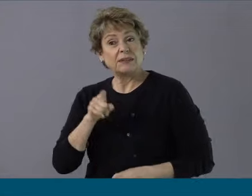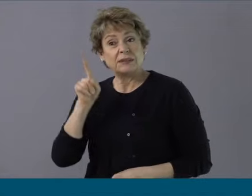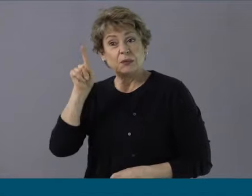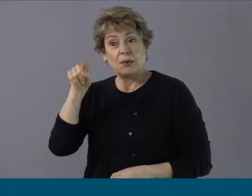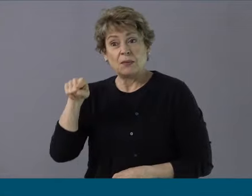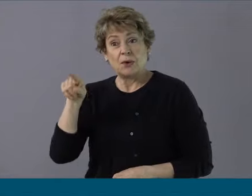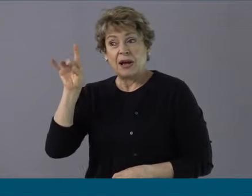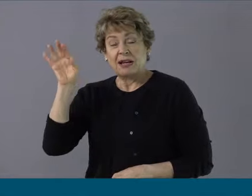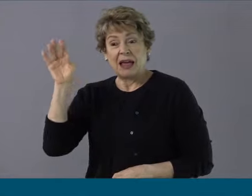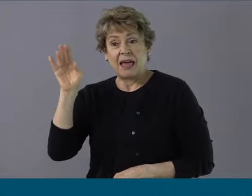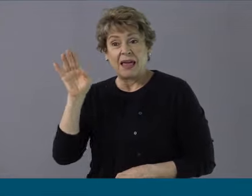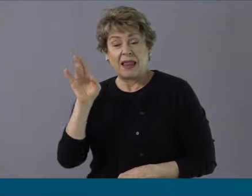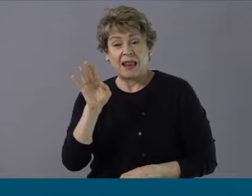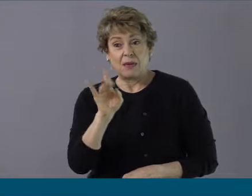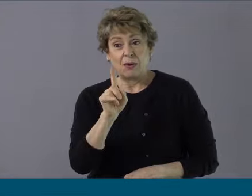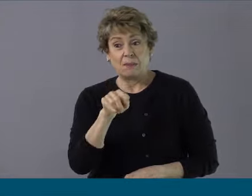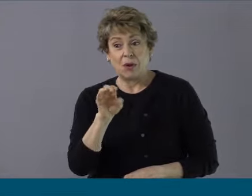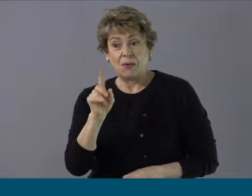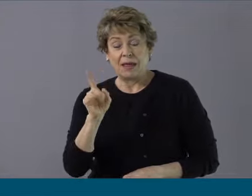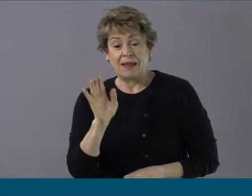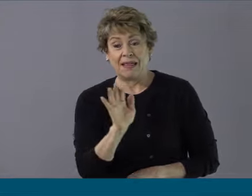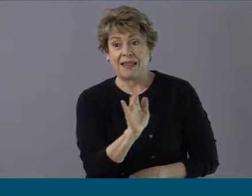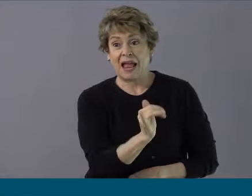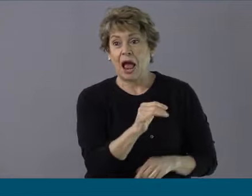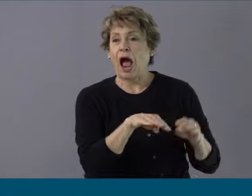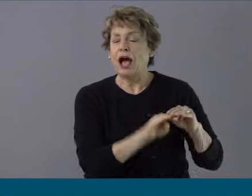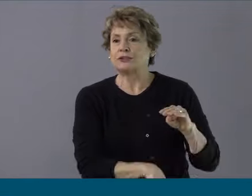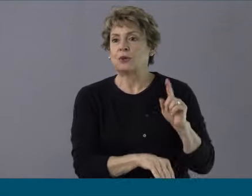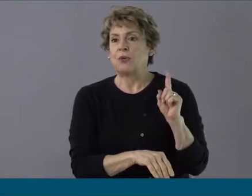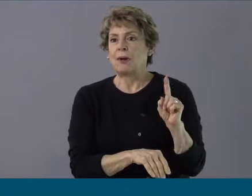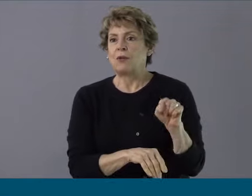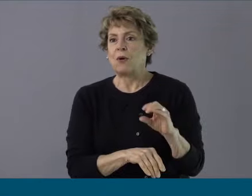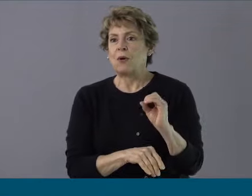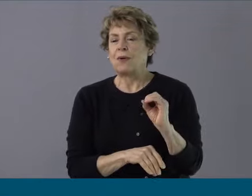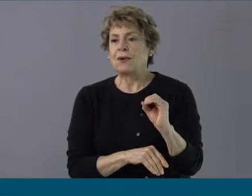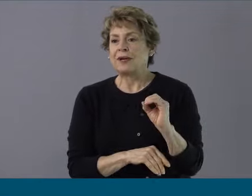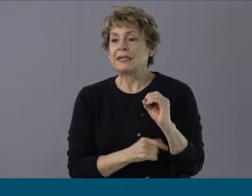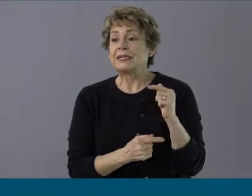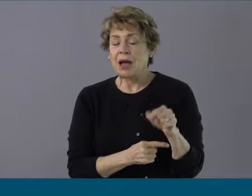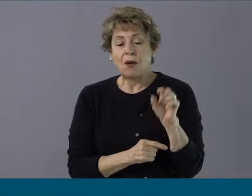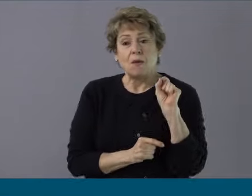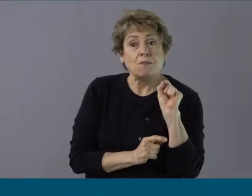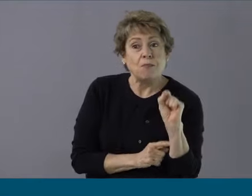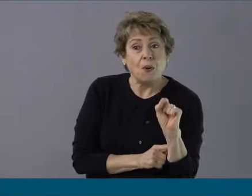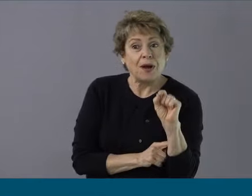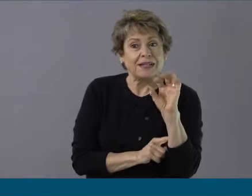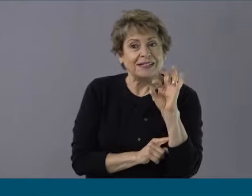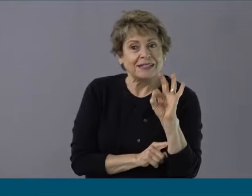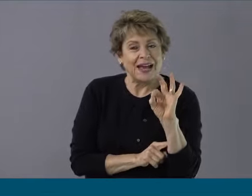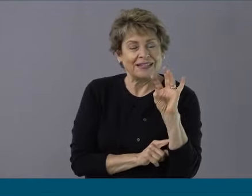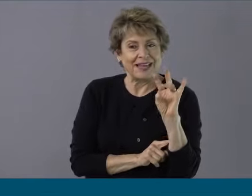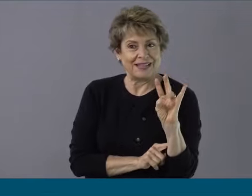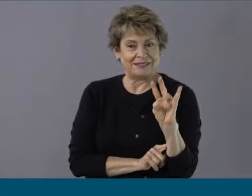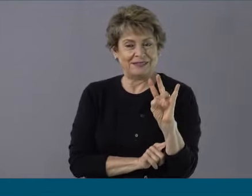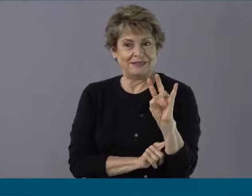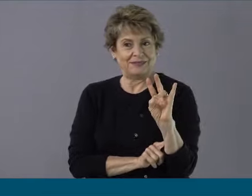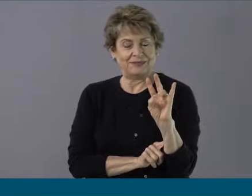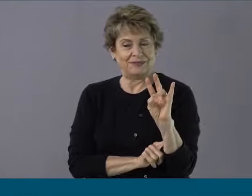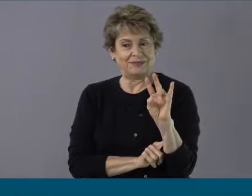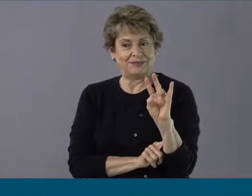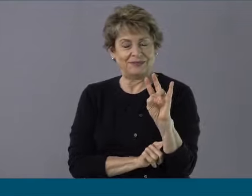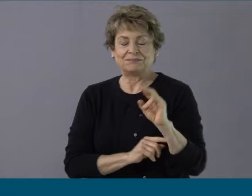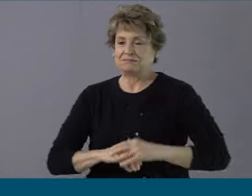at 0.98. Yesterday, we were at 0.97. So I